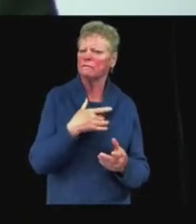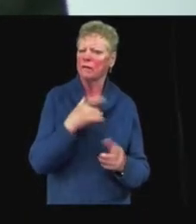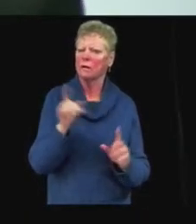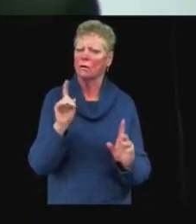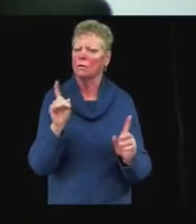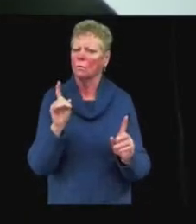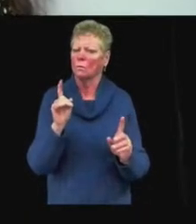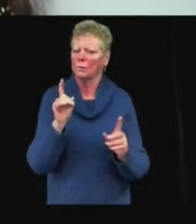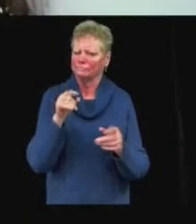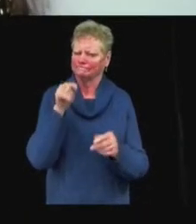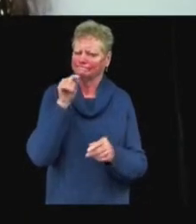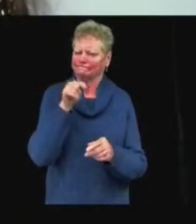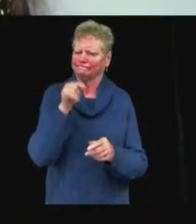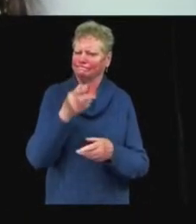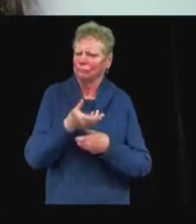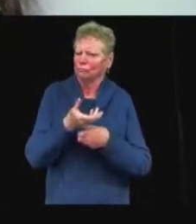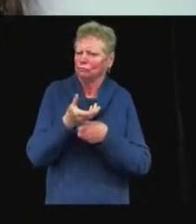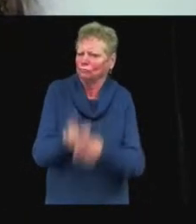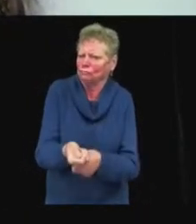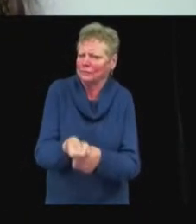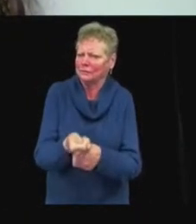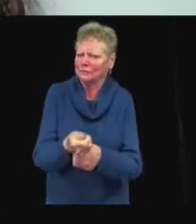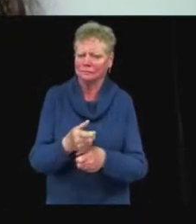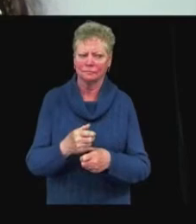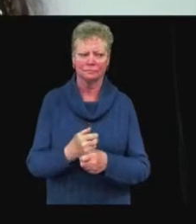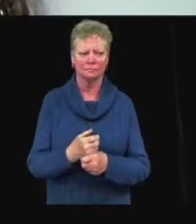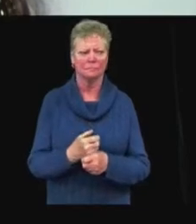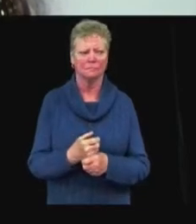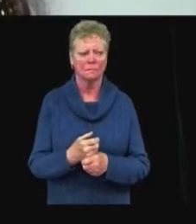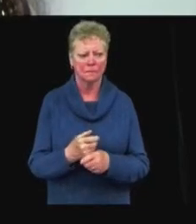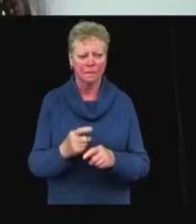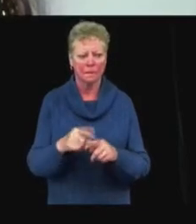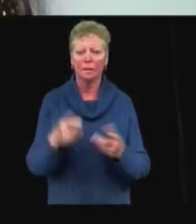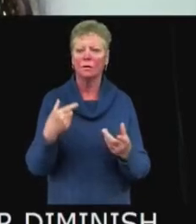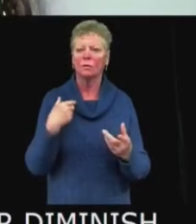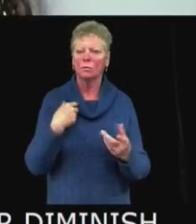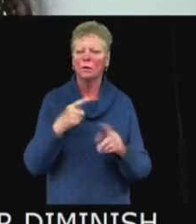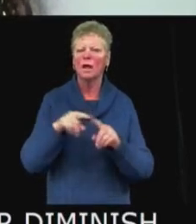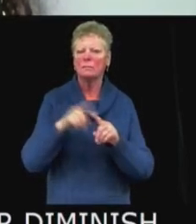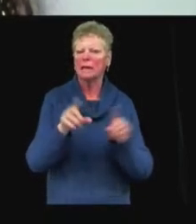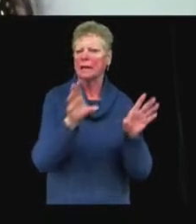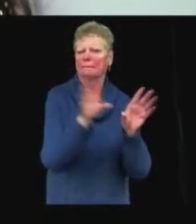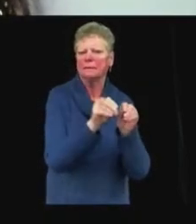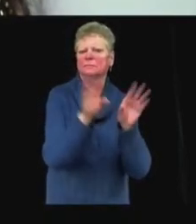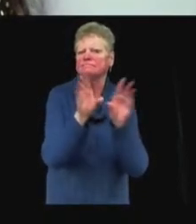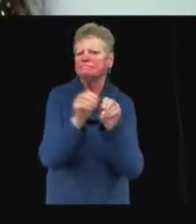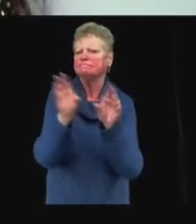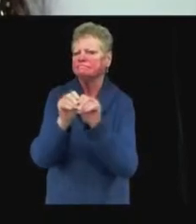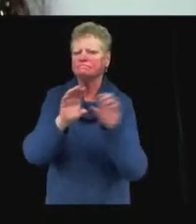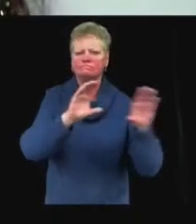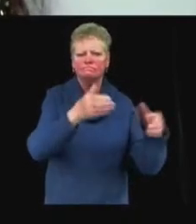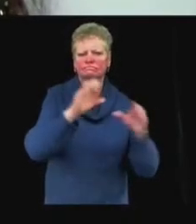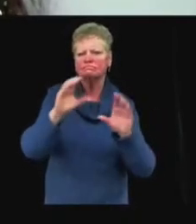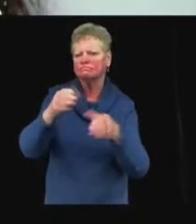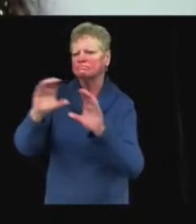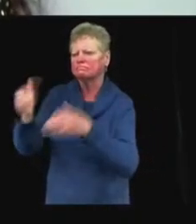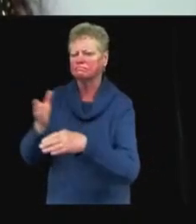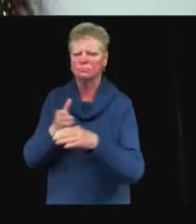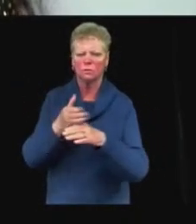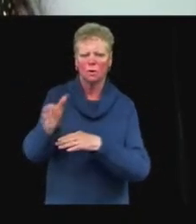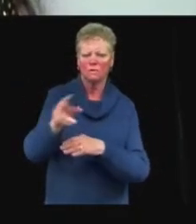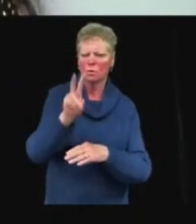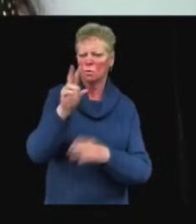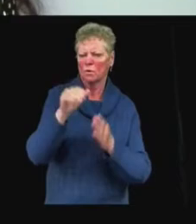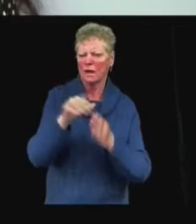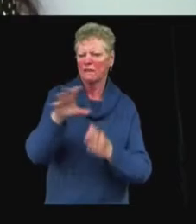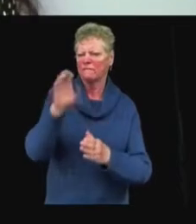in police? So as part of the report, we had a number of public engagements, and that included nearly 2,500 surveys from people